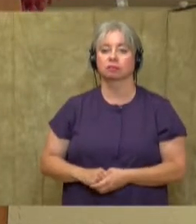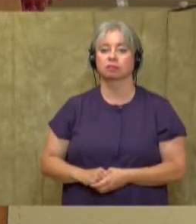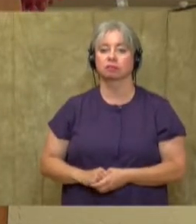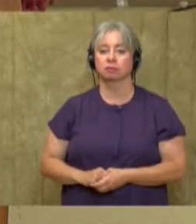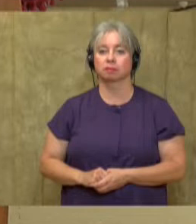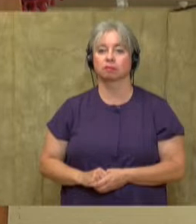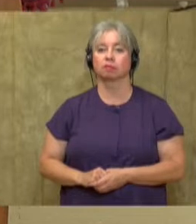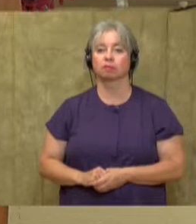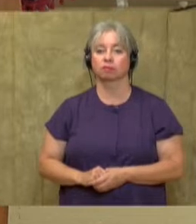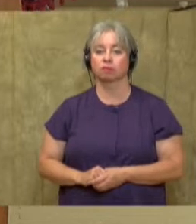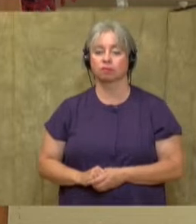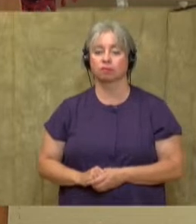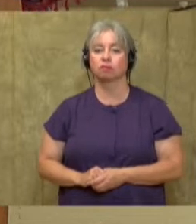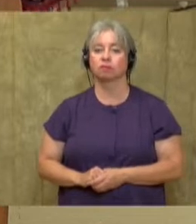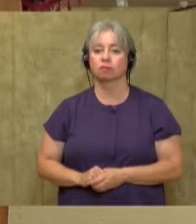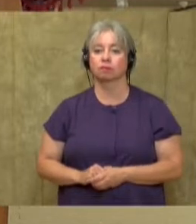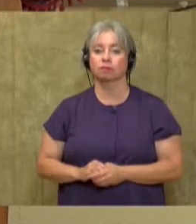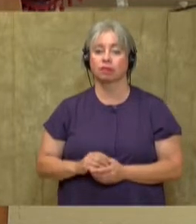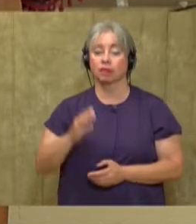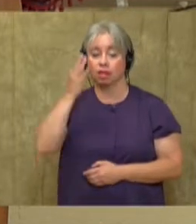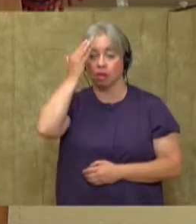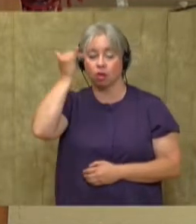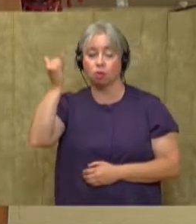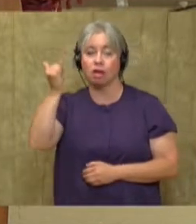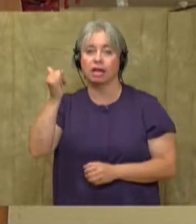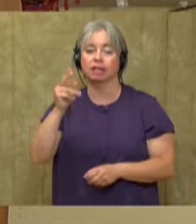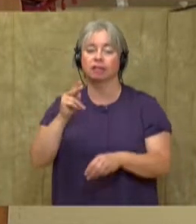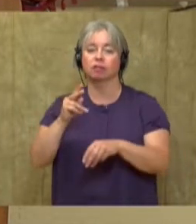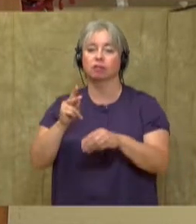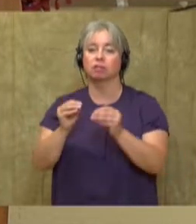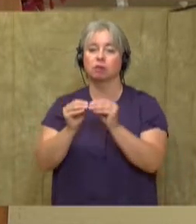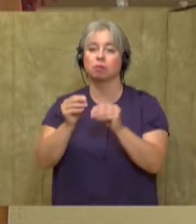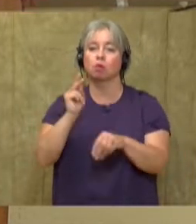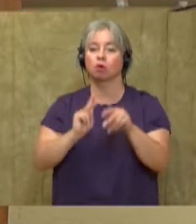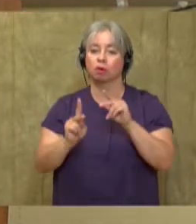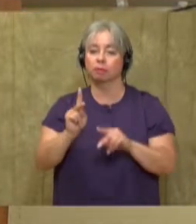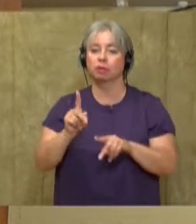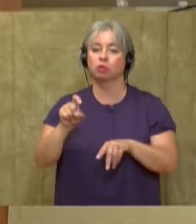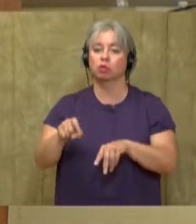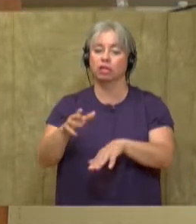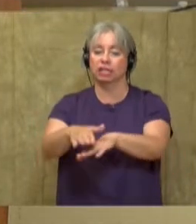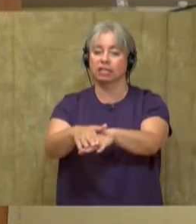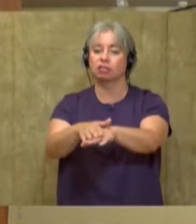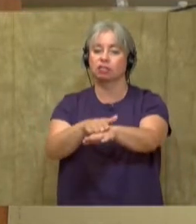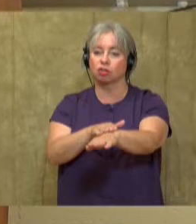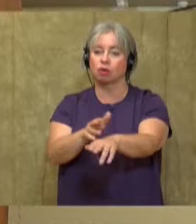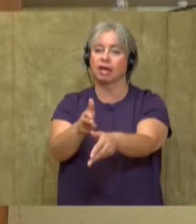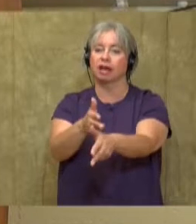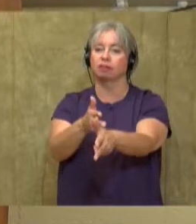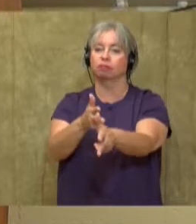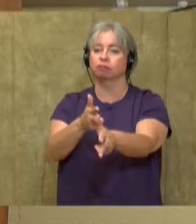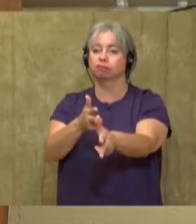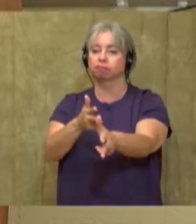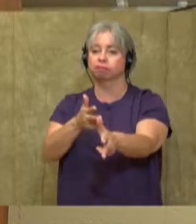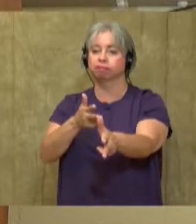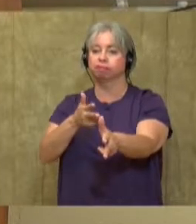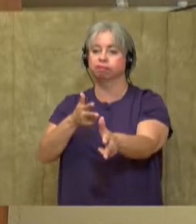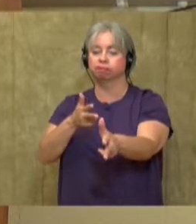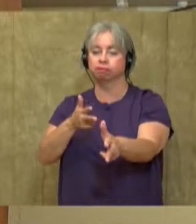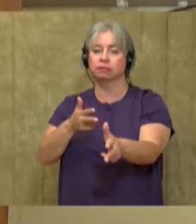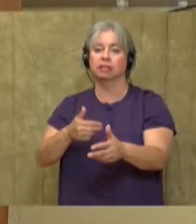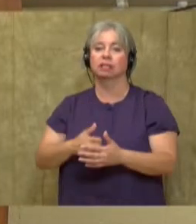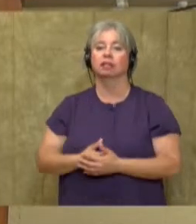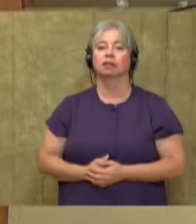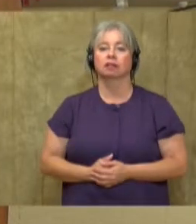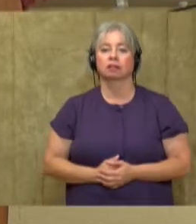speed has to decrease because more people on the road, you got to slow down a little more. And we know that this wouldn't be true because both